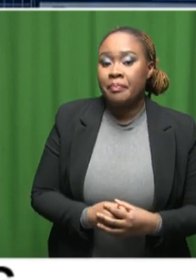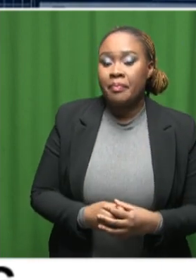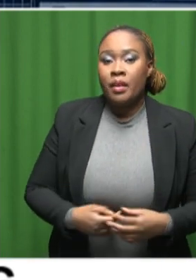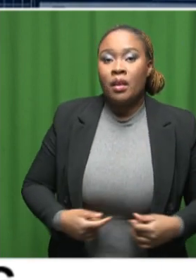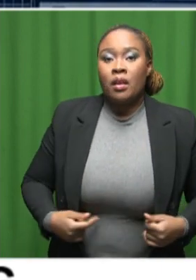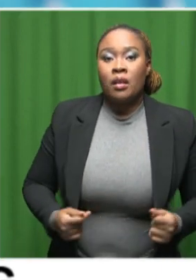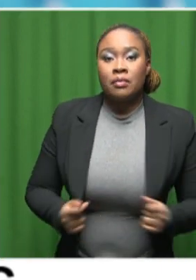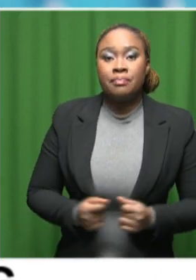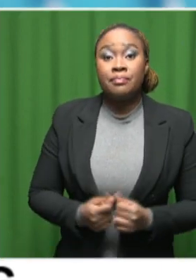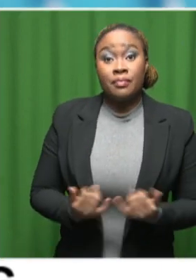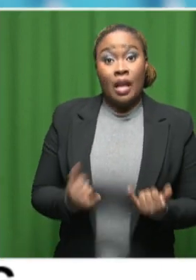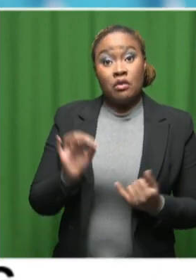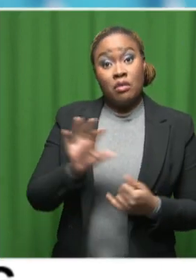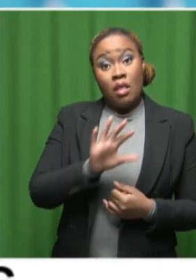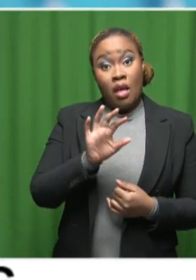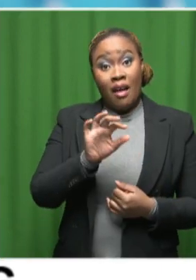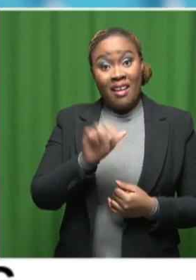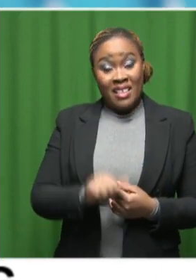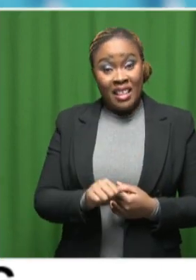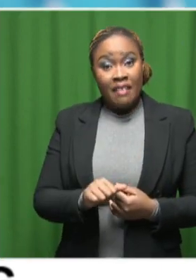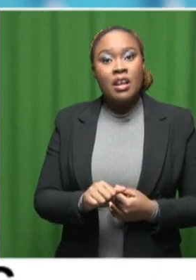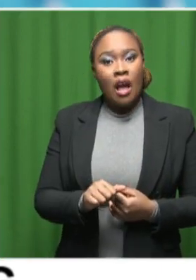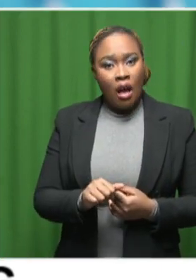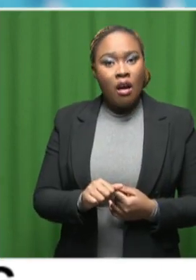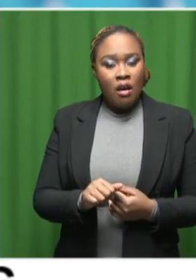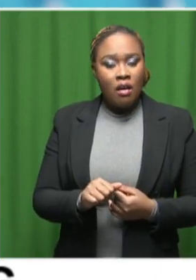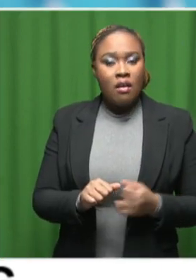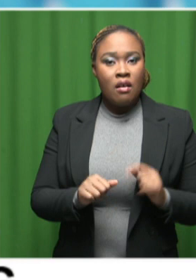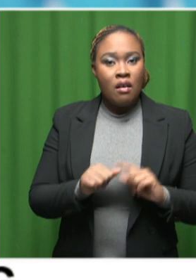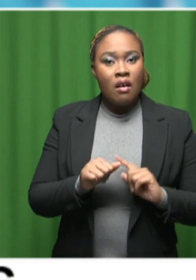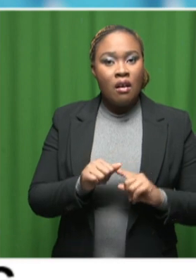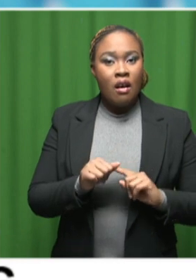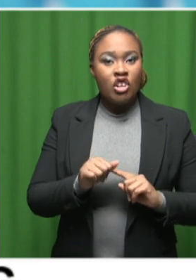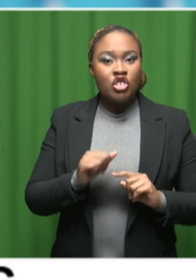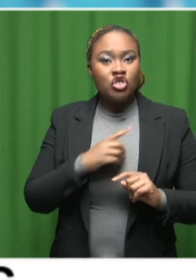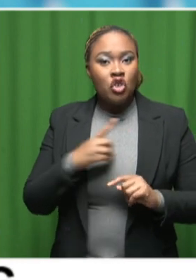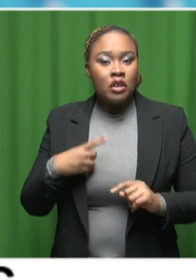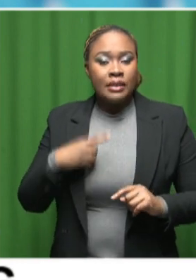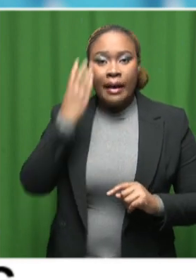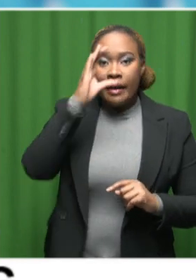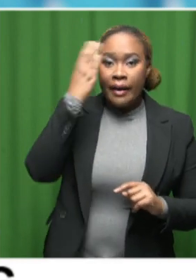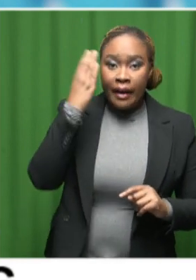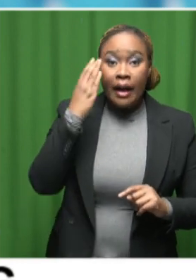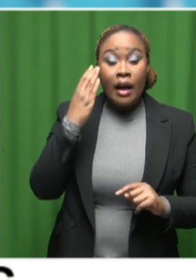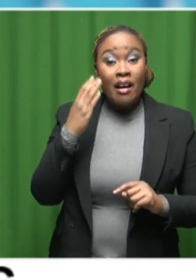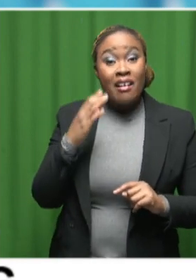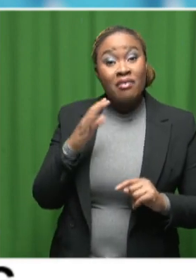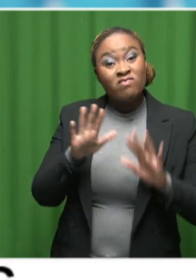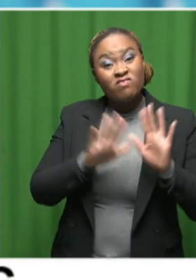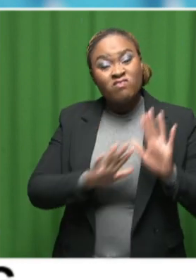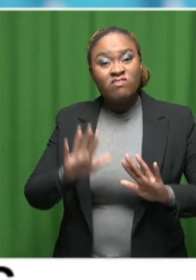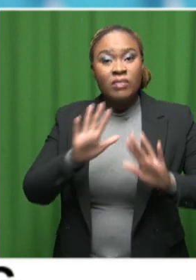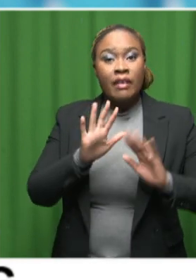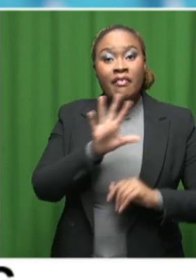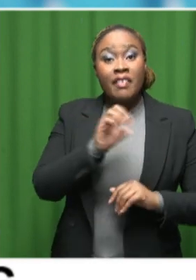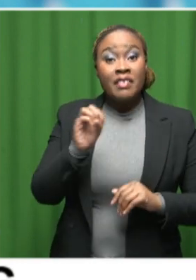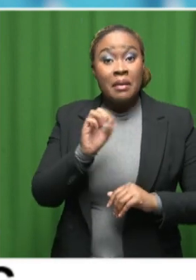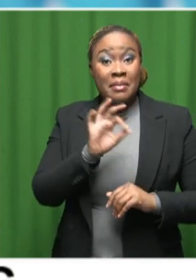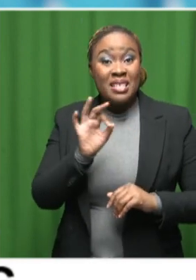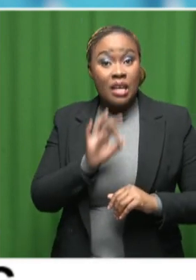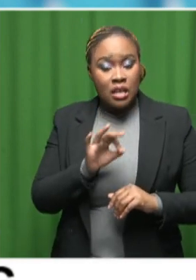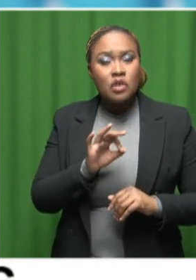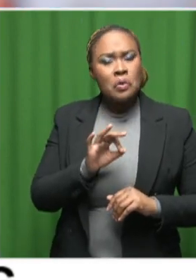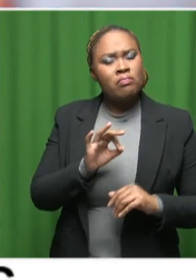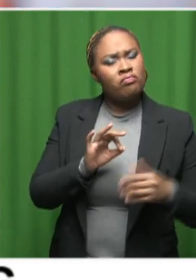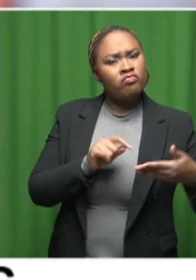healthcare professionals in South Africa actively using the mobile app and website that we have. And now we've started rolling out